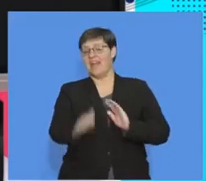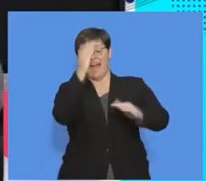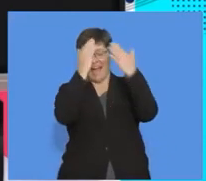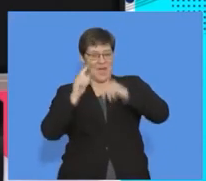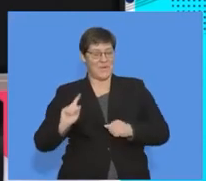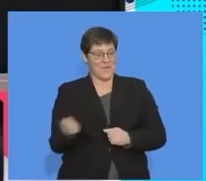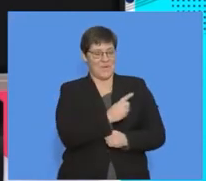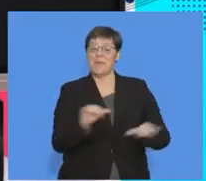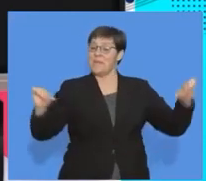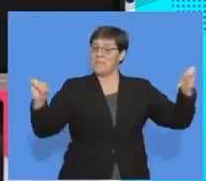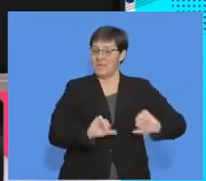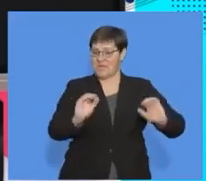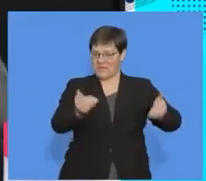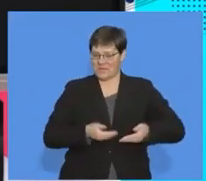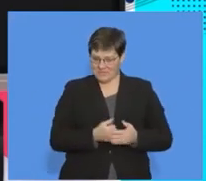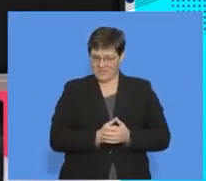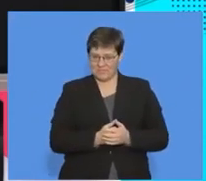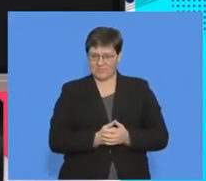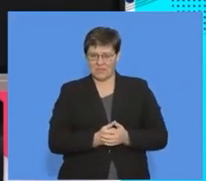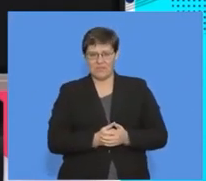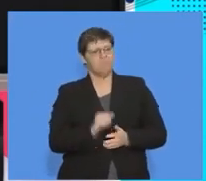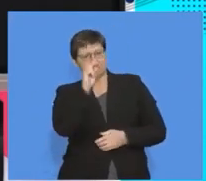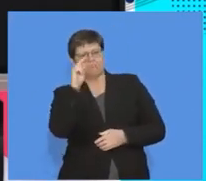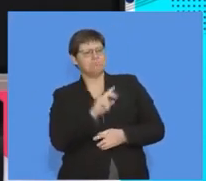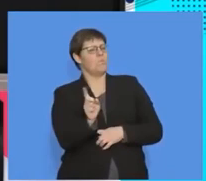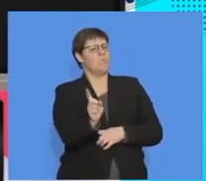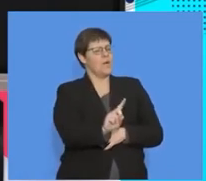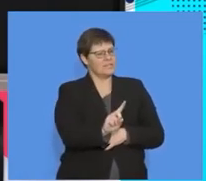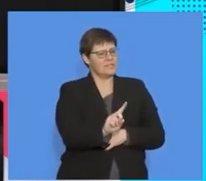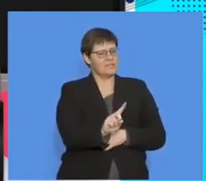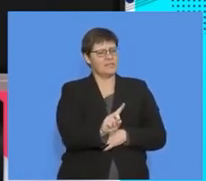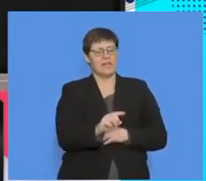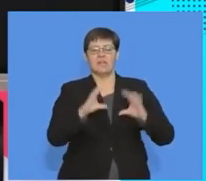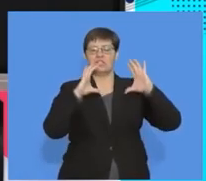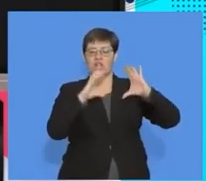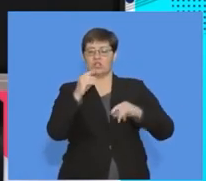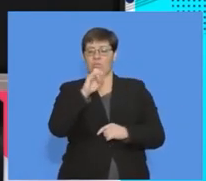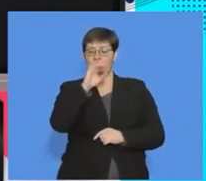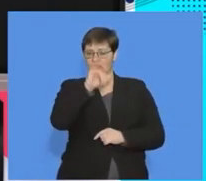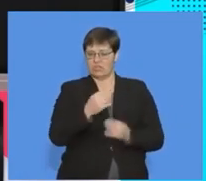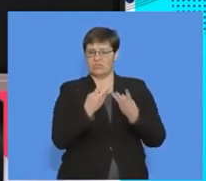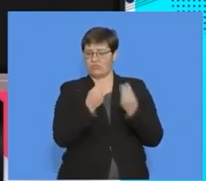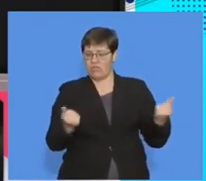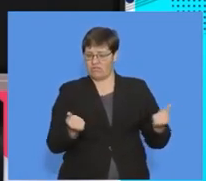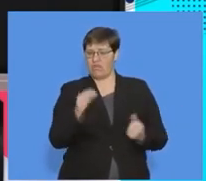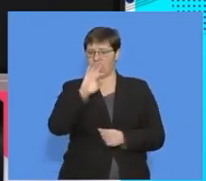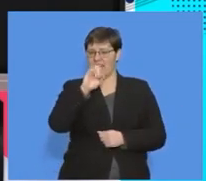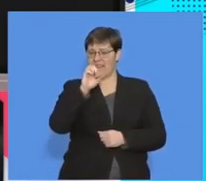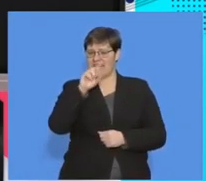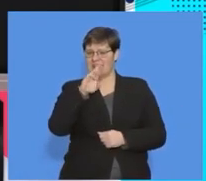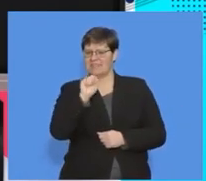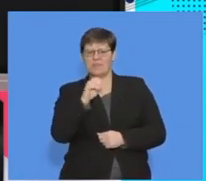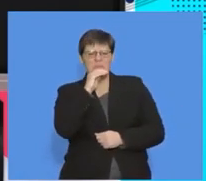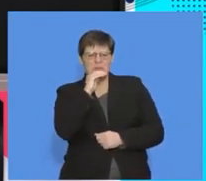Hi guys, welcome back to our lesson. We are still looking at solving circle geometry riders, right? These